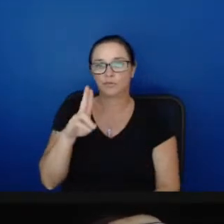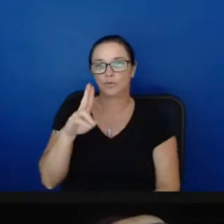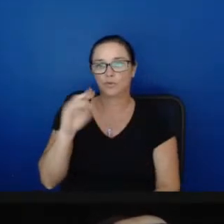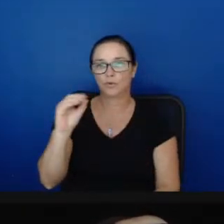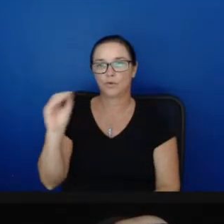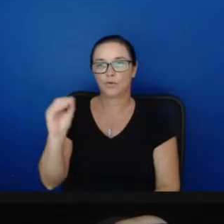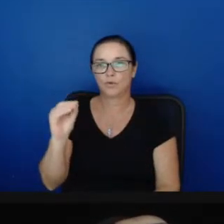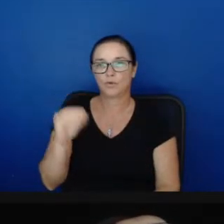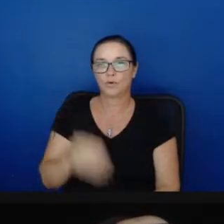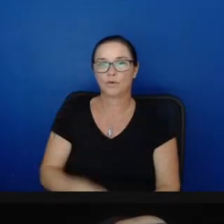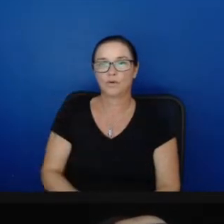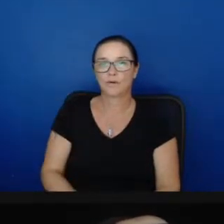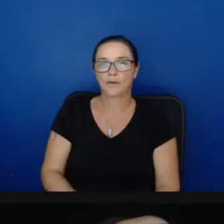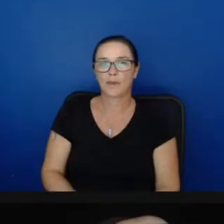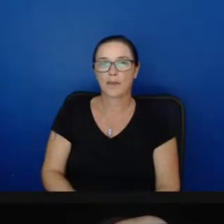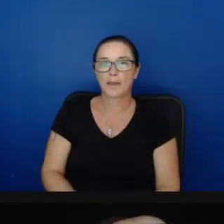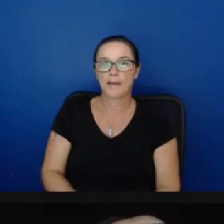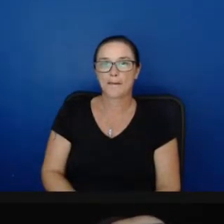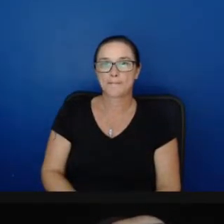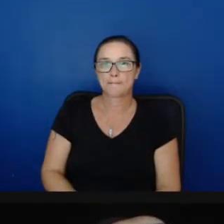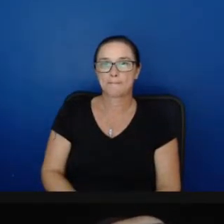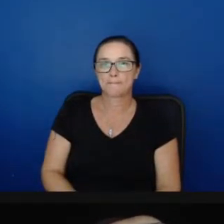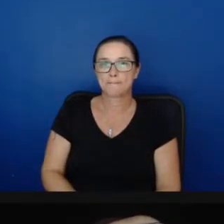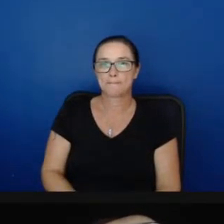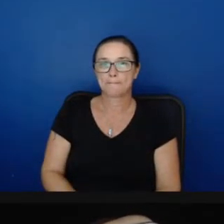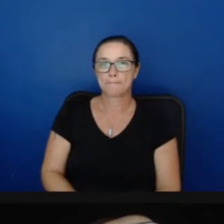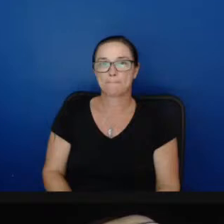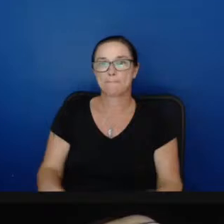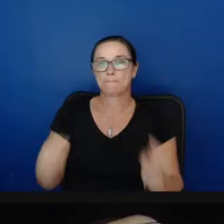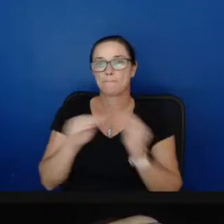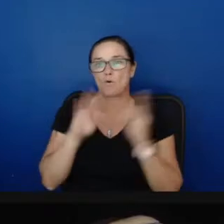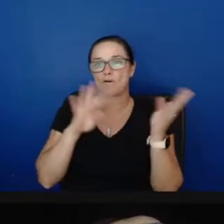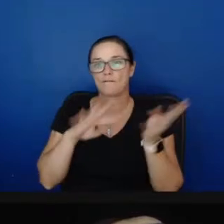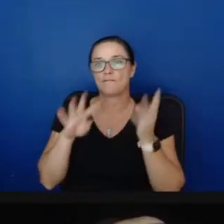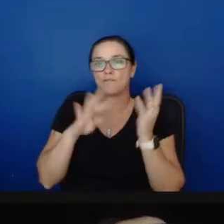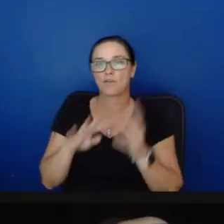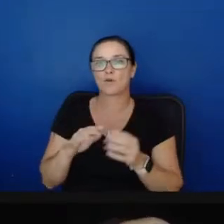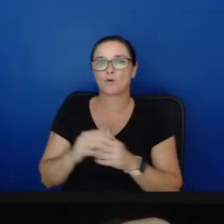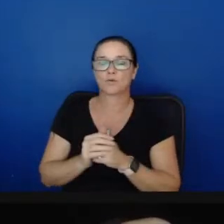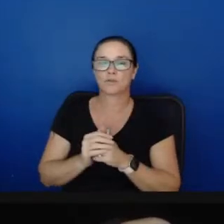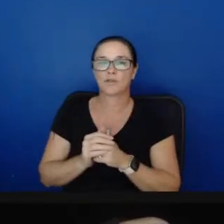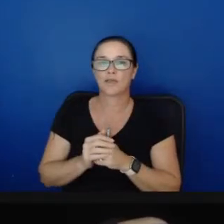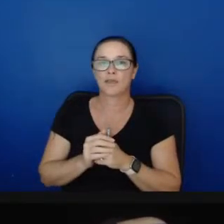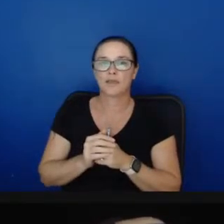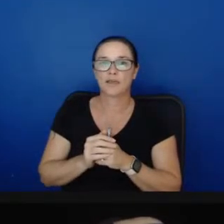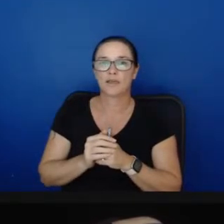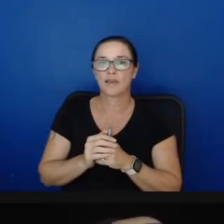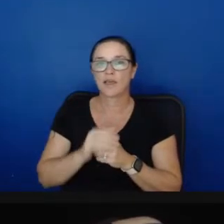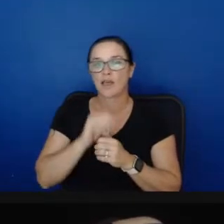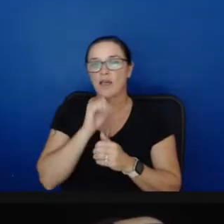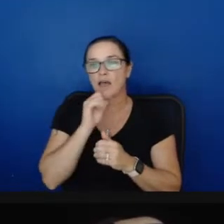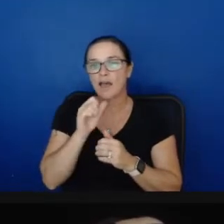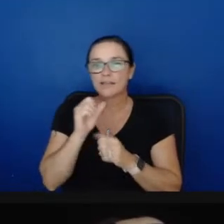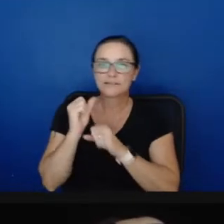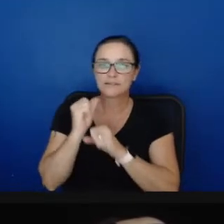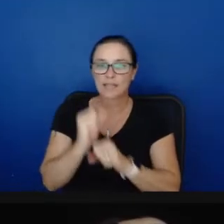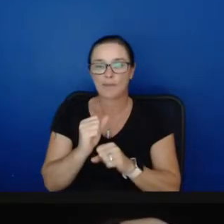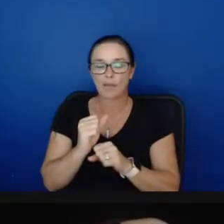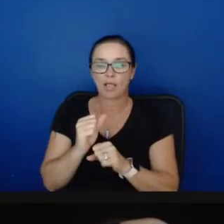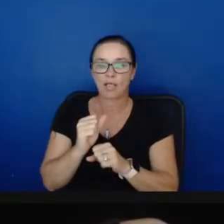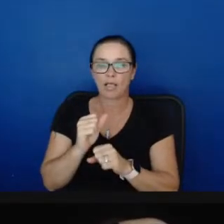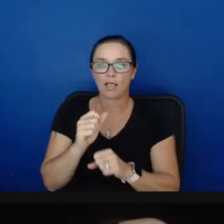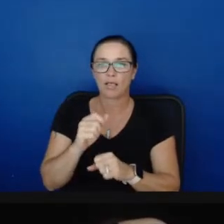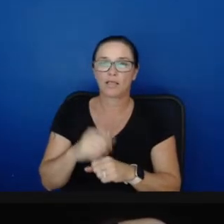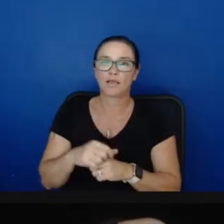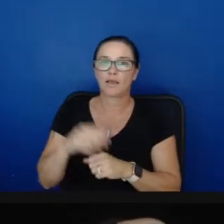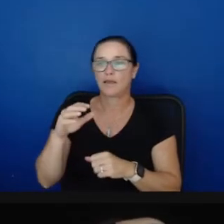Pahoehoe transition, more flows, instability of lava deltas, magma in the rift zone, landslides from